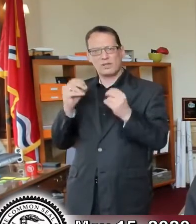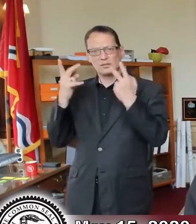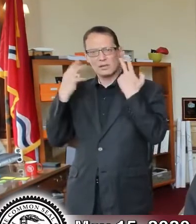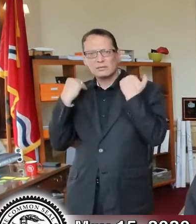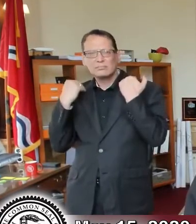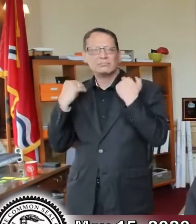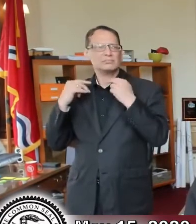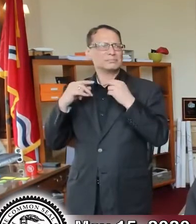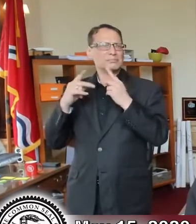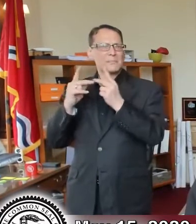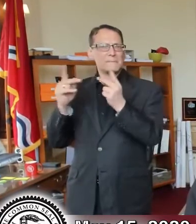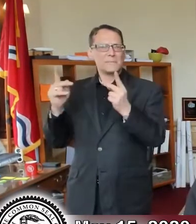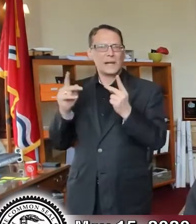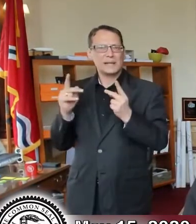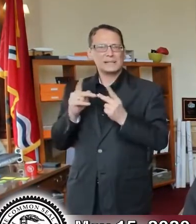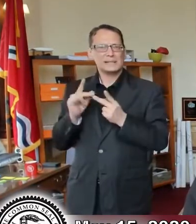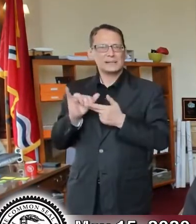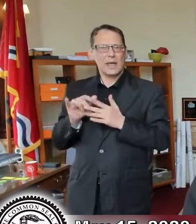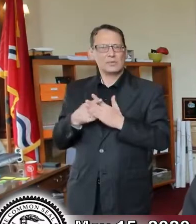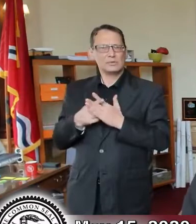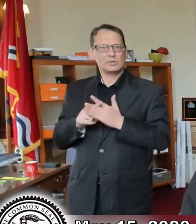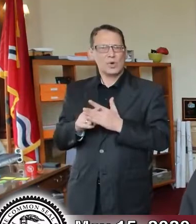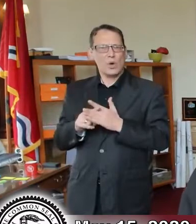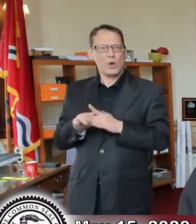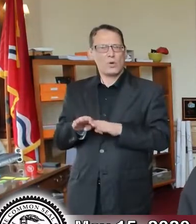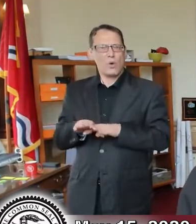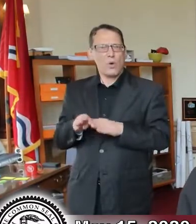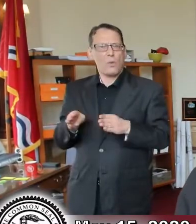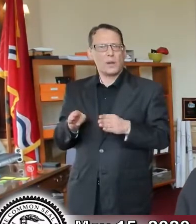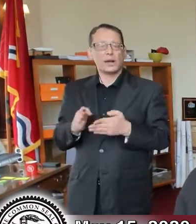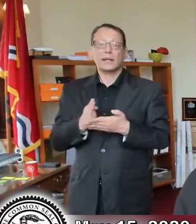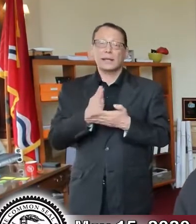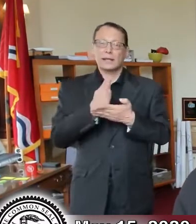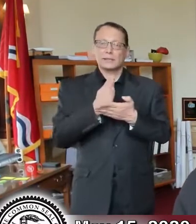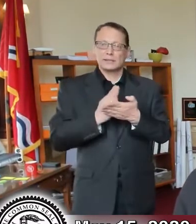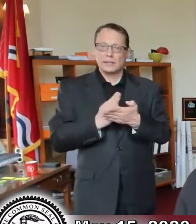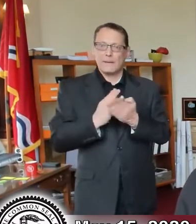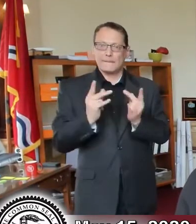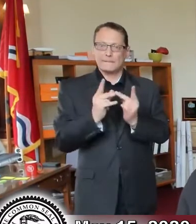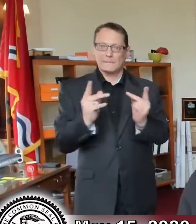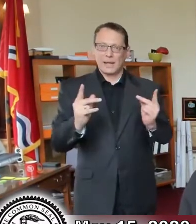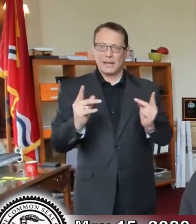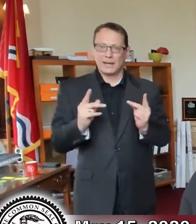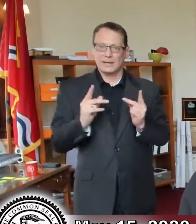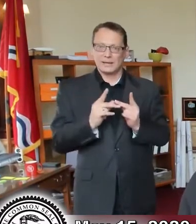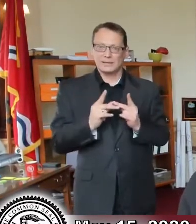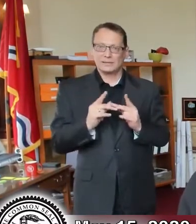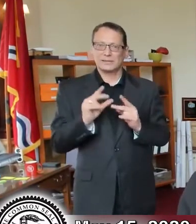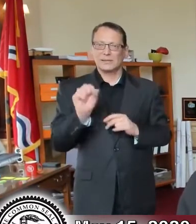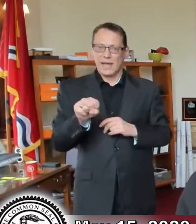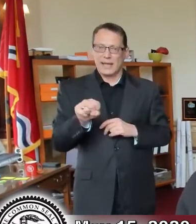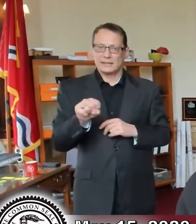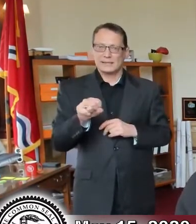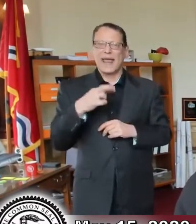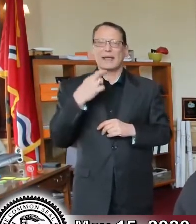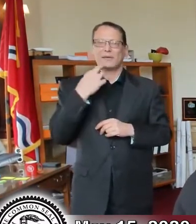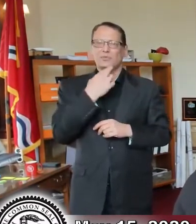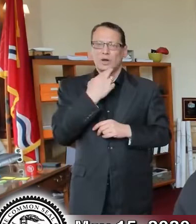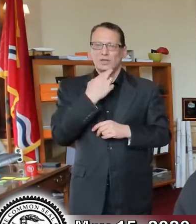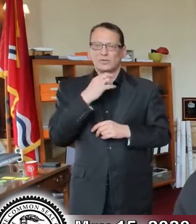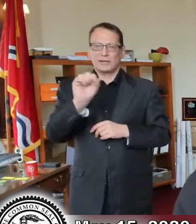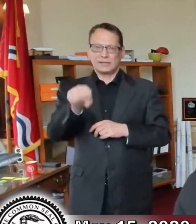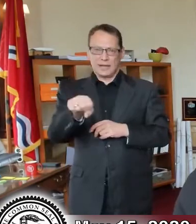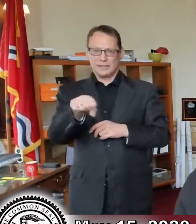the places that can slowly begin to reopen on Monday? Some places have occupancy limits. Restaurants, the answer to that is